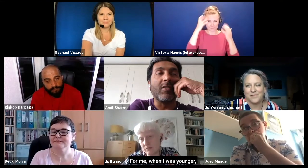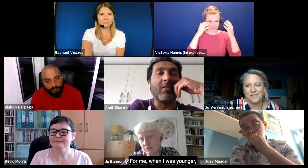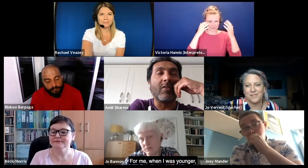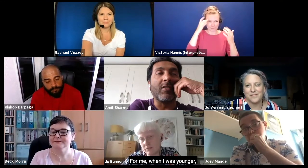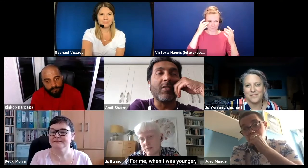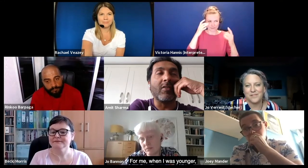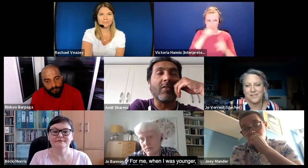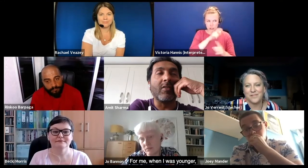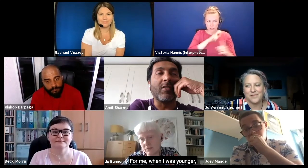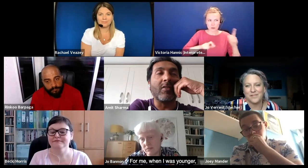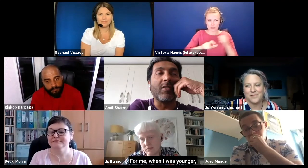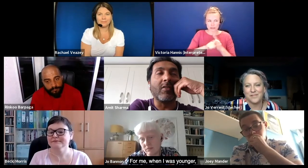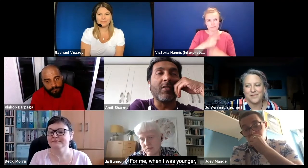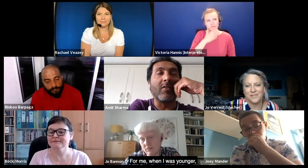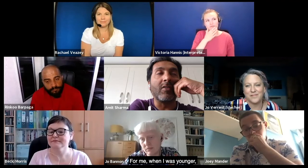for me,